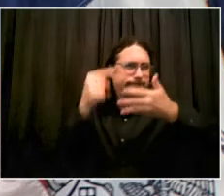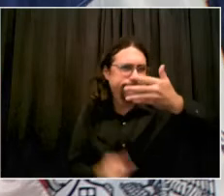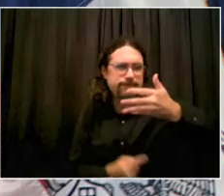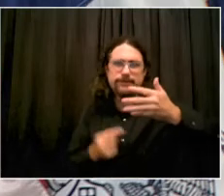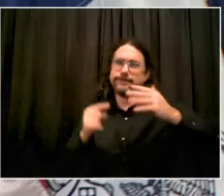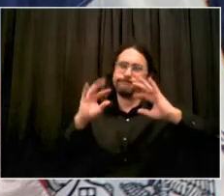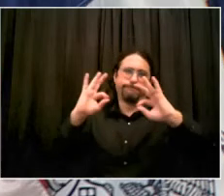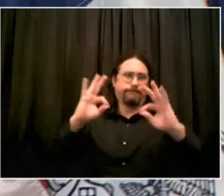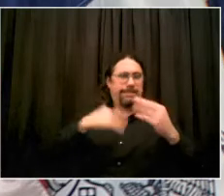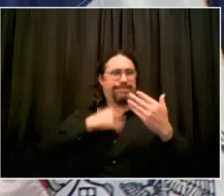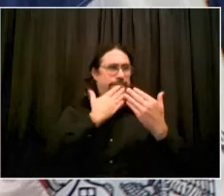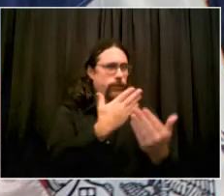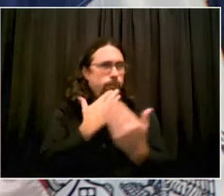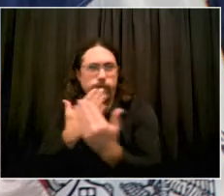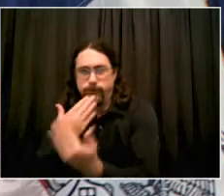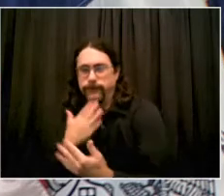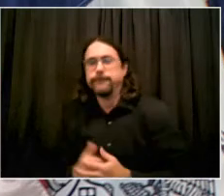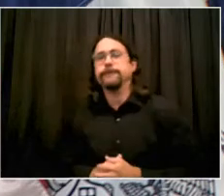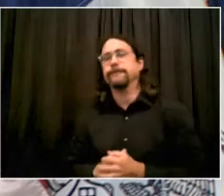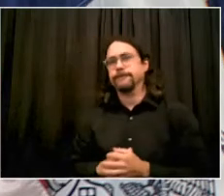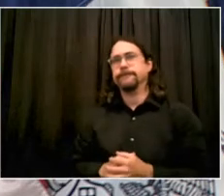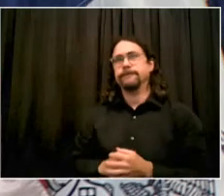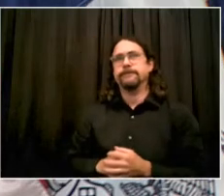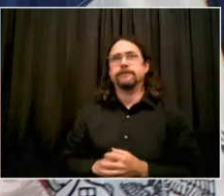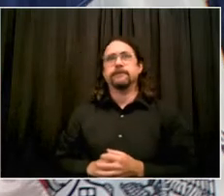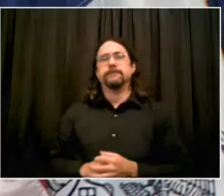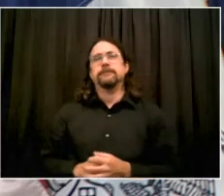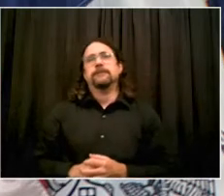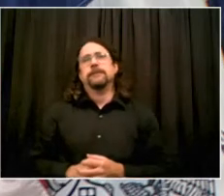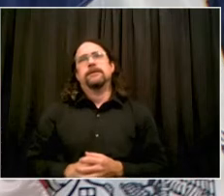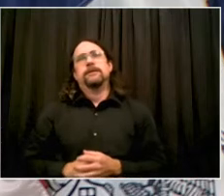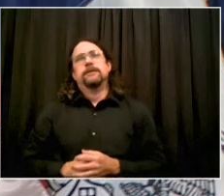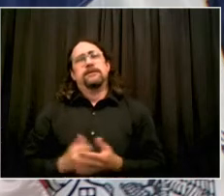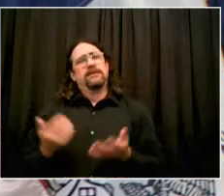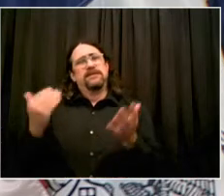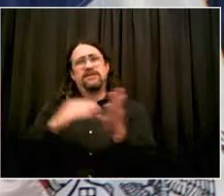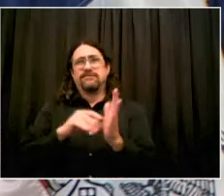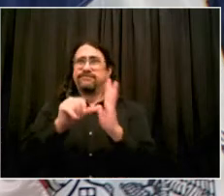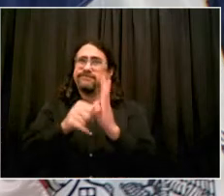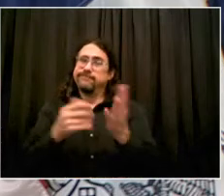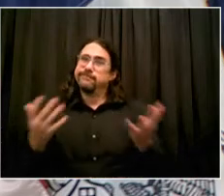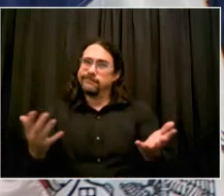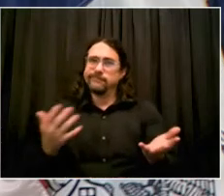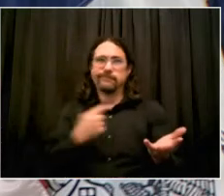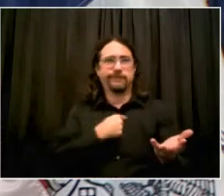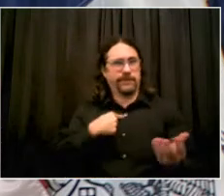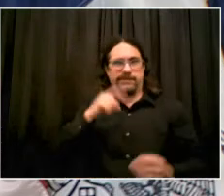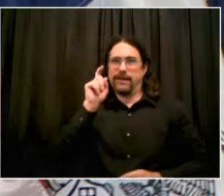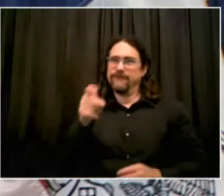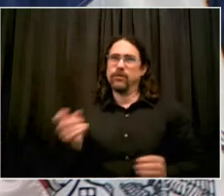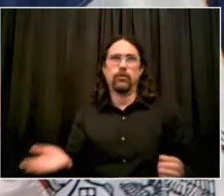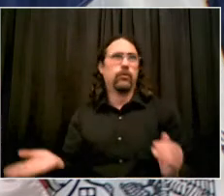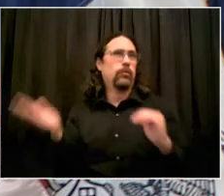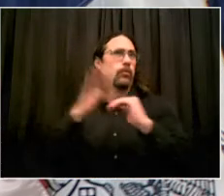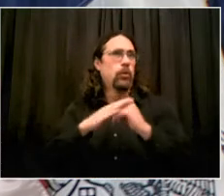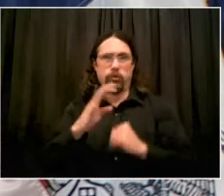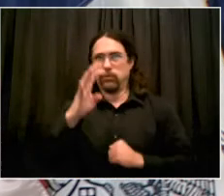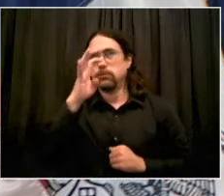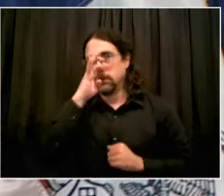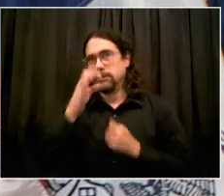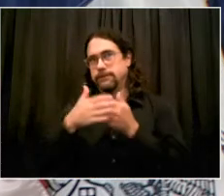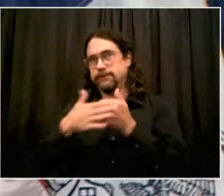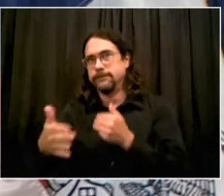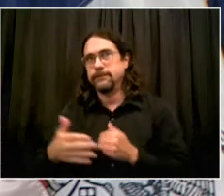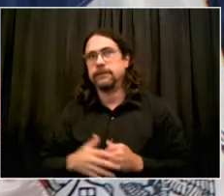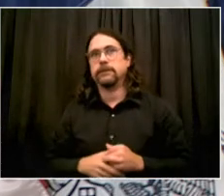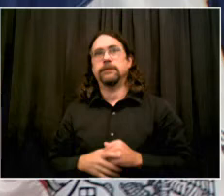of last week. If necessary, we will have to prohibit gatherings, except for very small gatherings. If necessary, we will